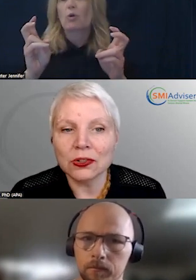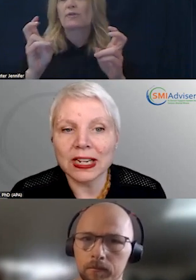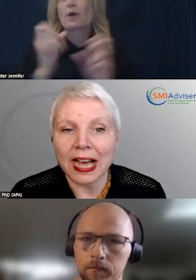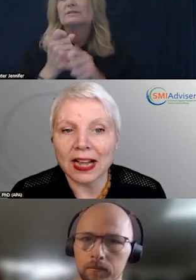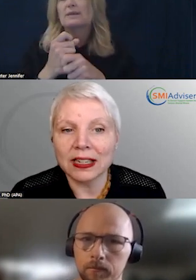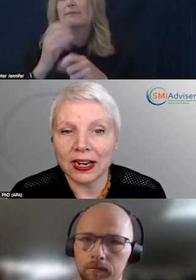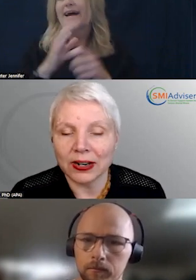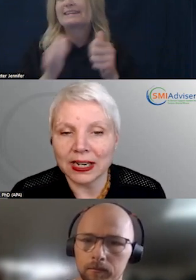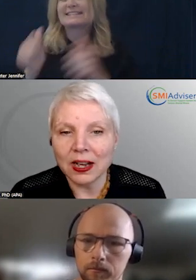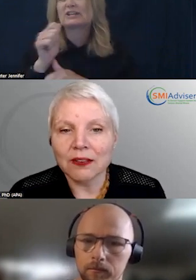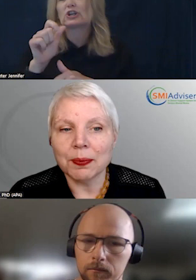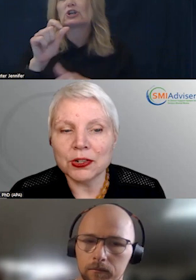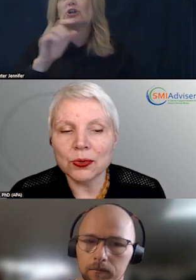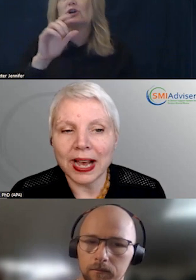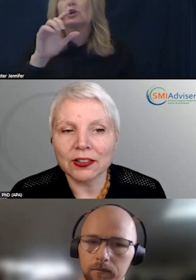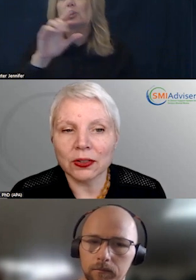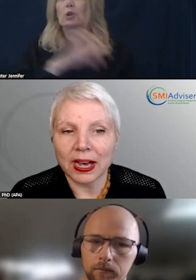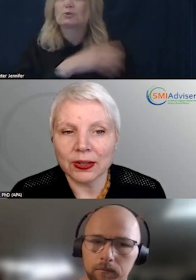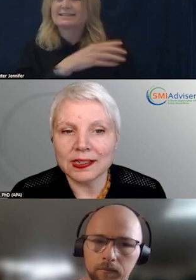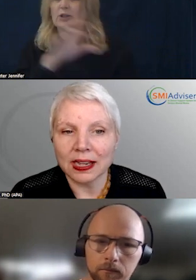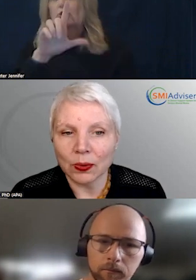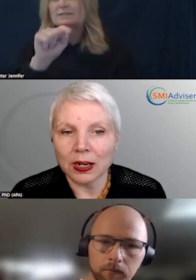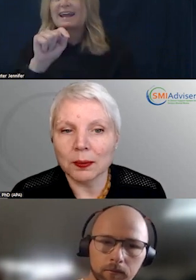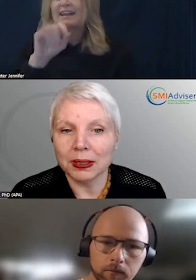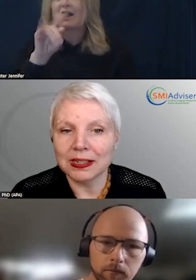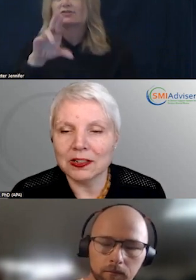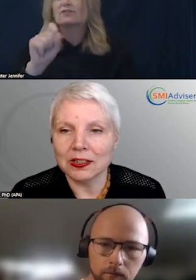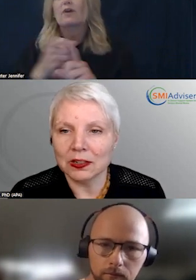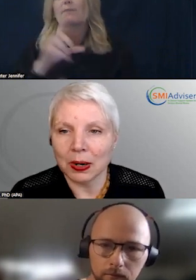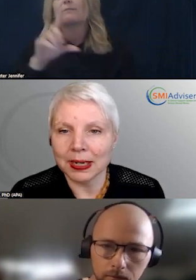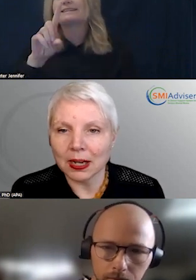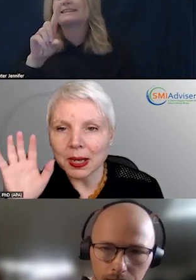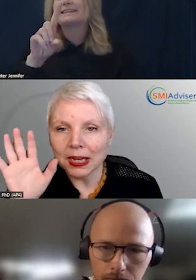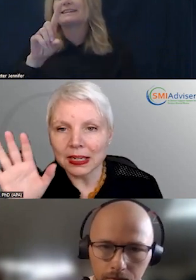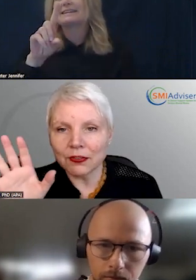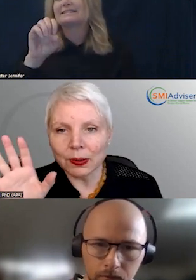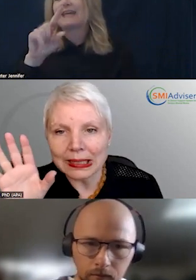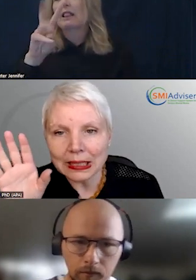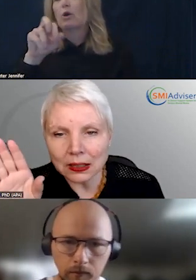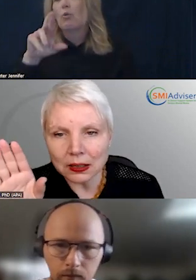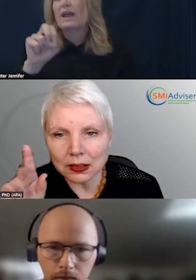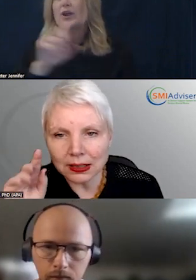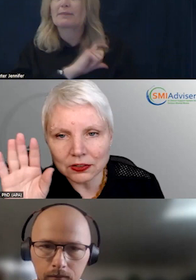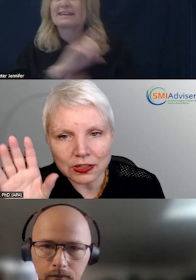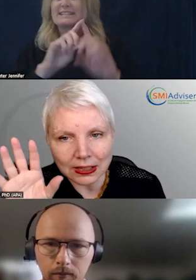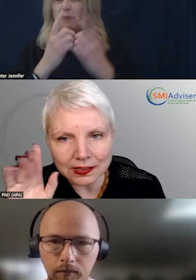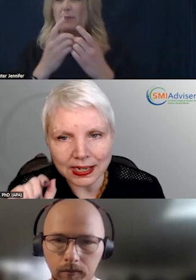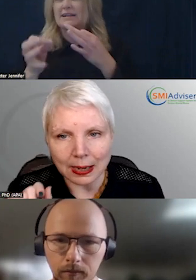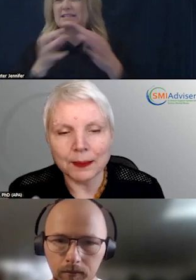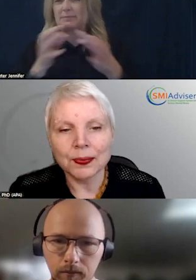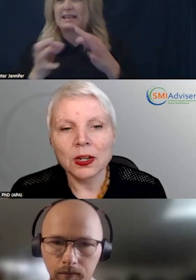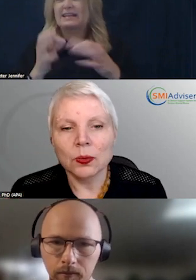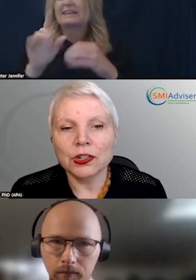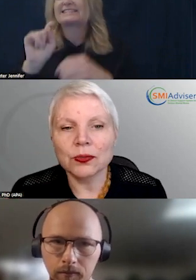Senior Lieutenant Alan Herring from the Newcastle County, Delaware Police Department. Now, I'm going to give you just a little